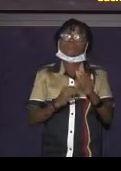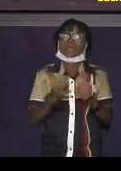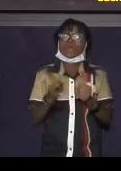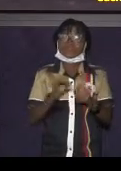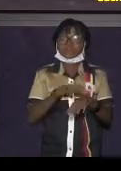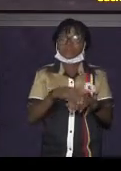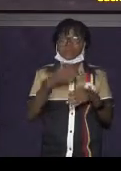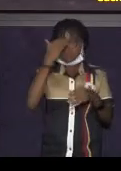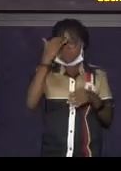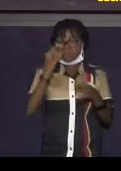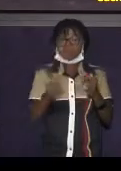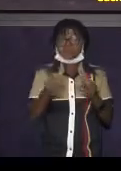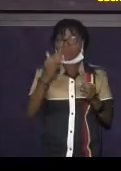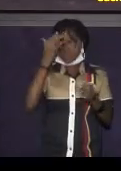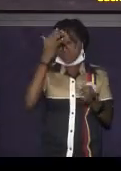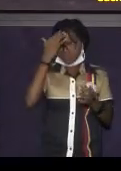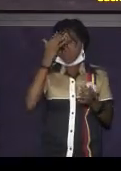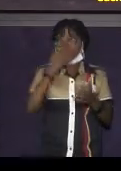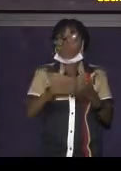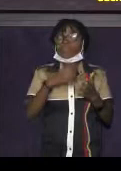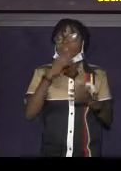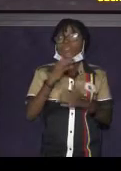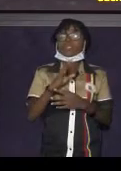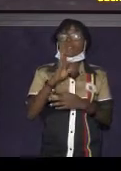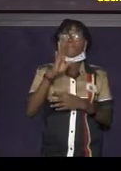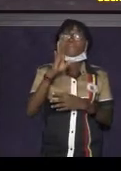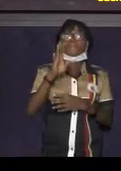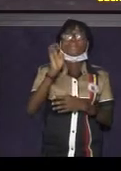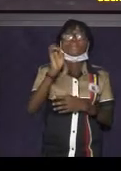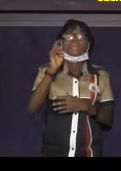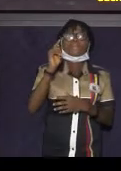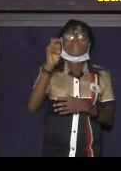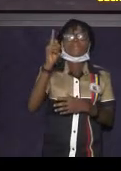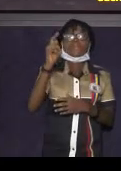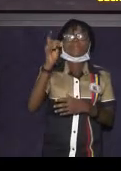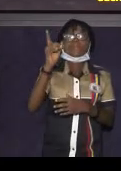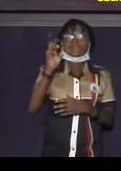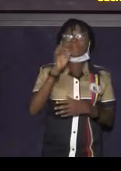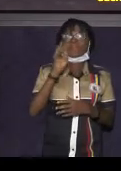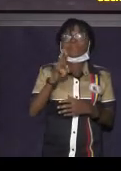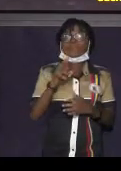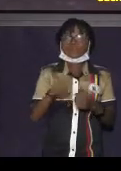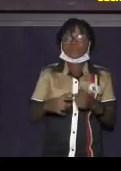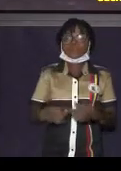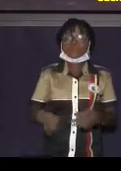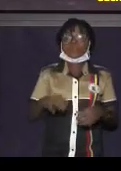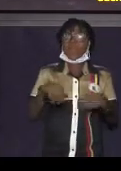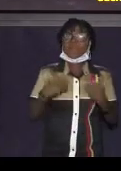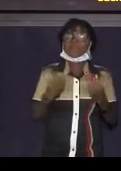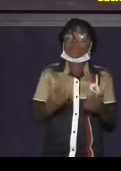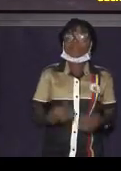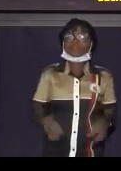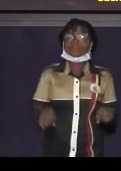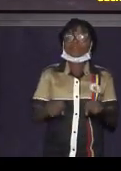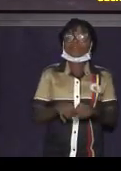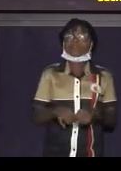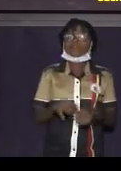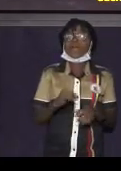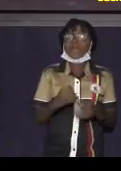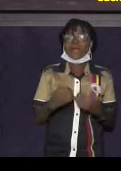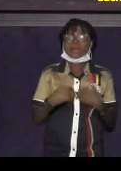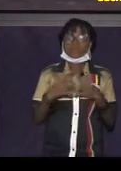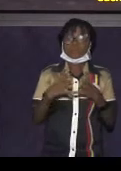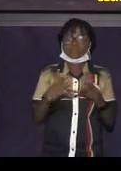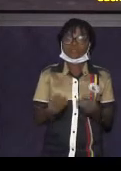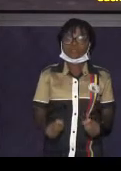of PEMDAS, it means that when I have many expressions like this to evaluate, I have to solve what is in the bracket.